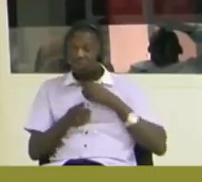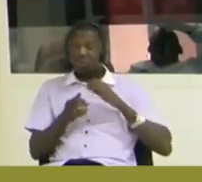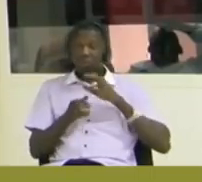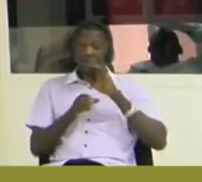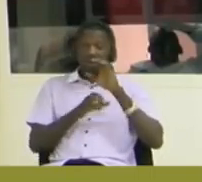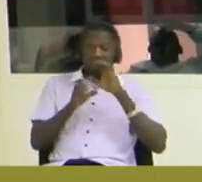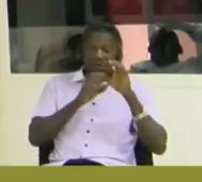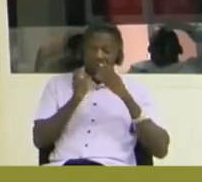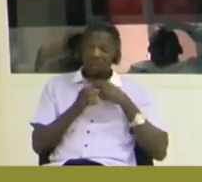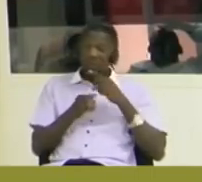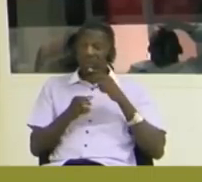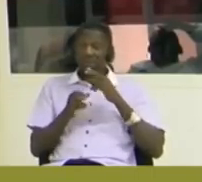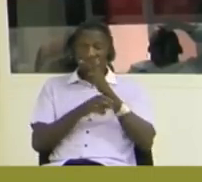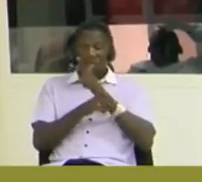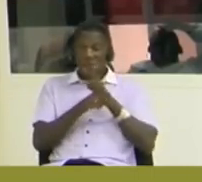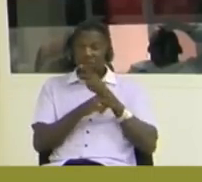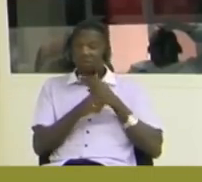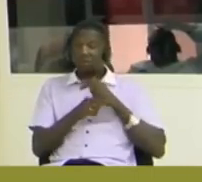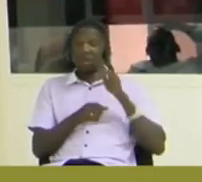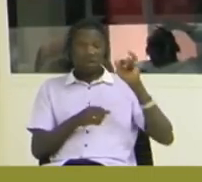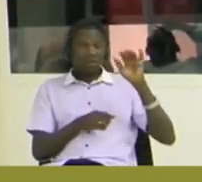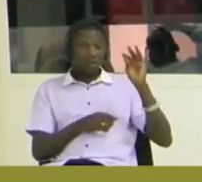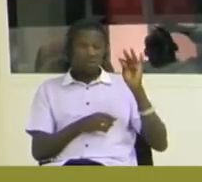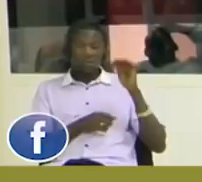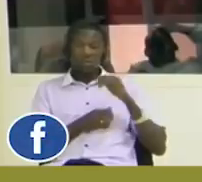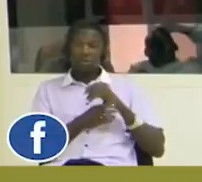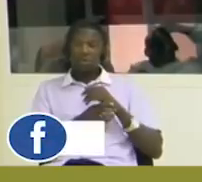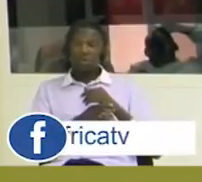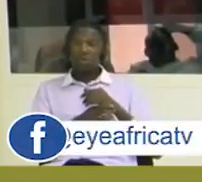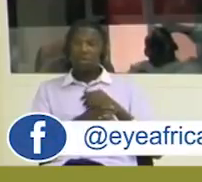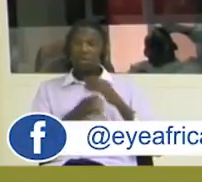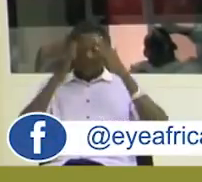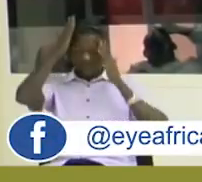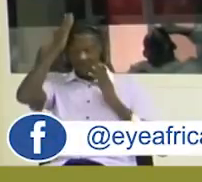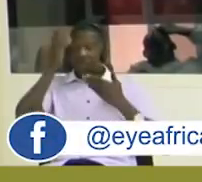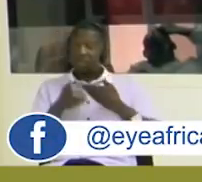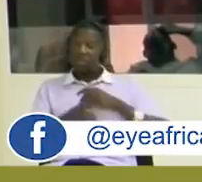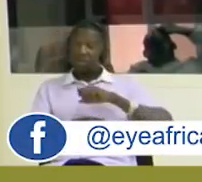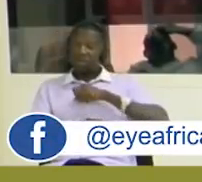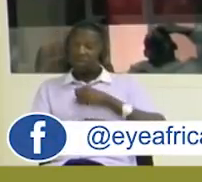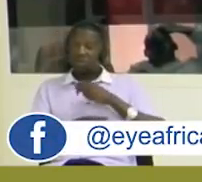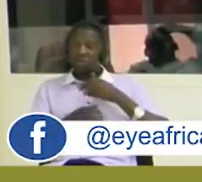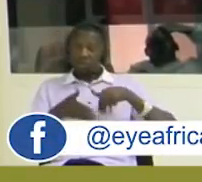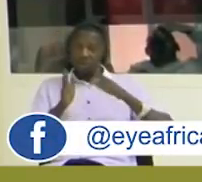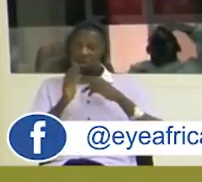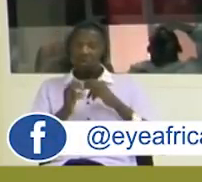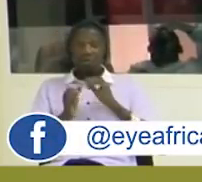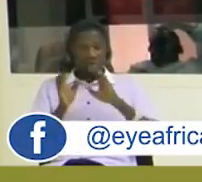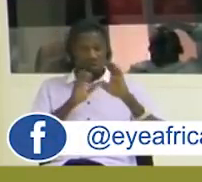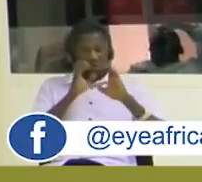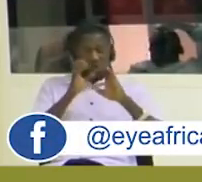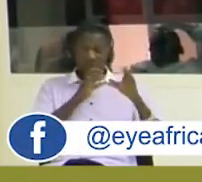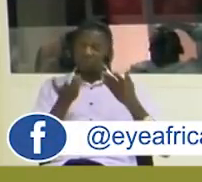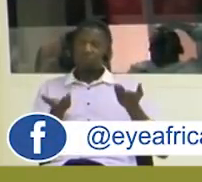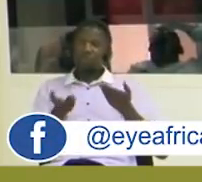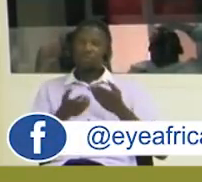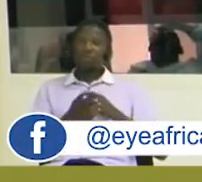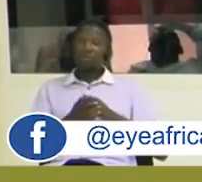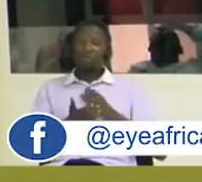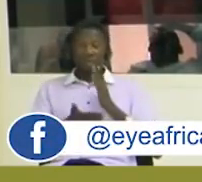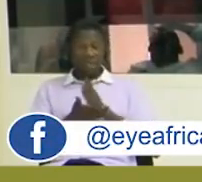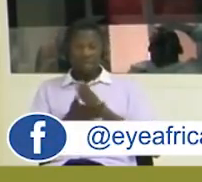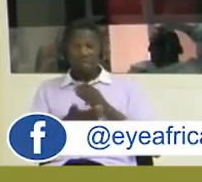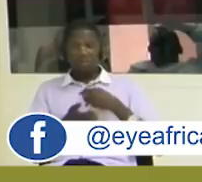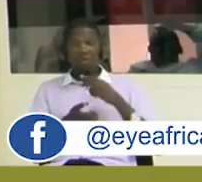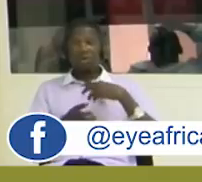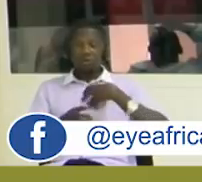to contact the guards of Yankuba Ture. The army has its established means of communication. Yes, absolutely. But if you want to withdraw my guards,